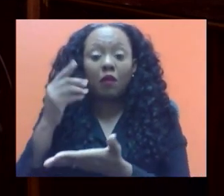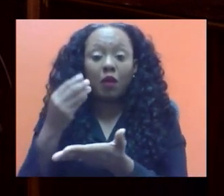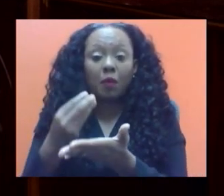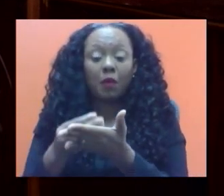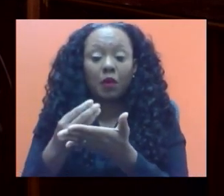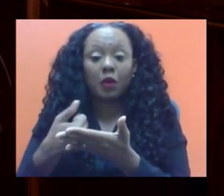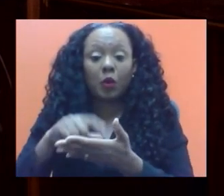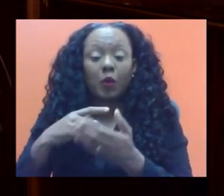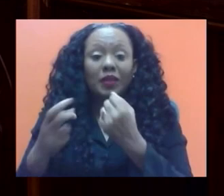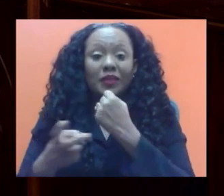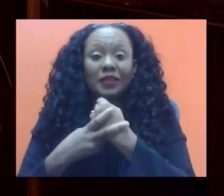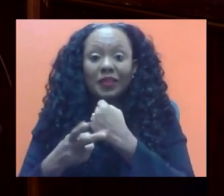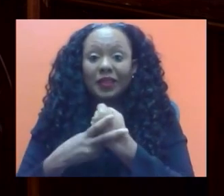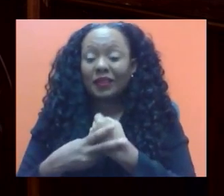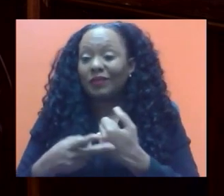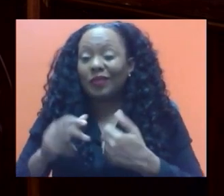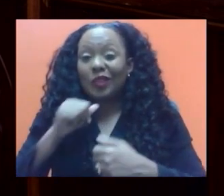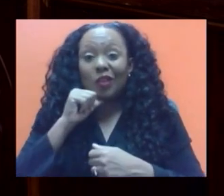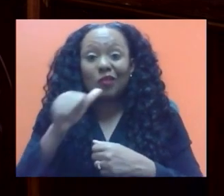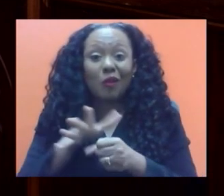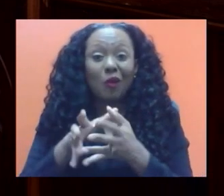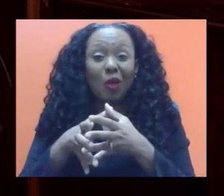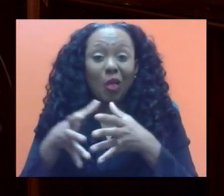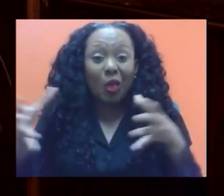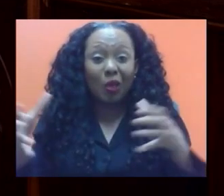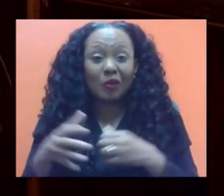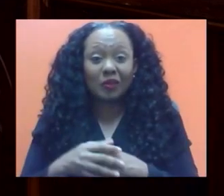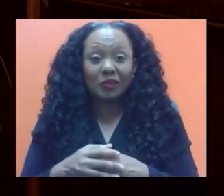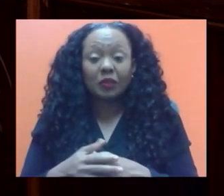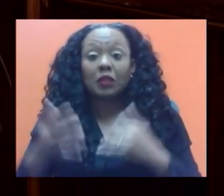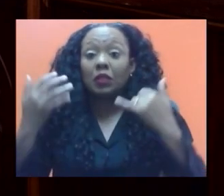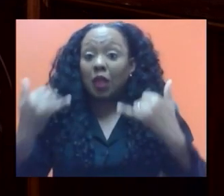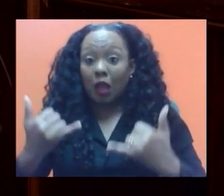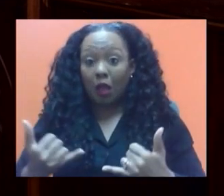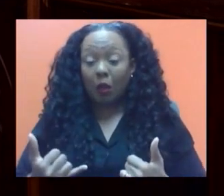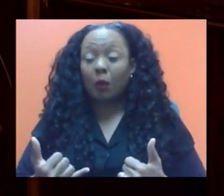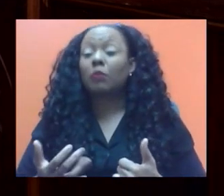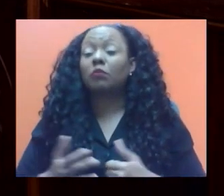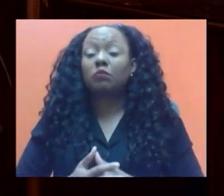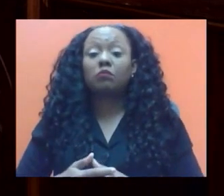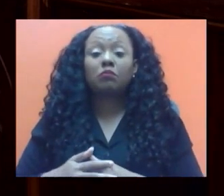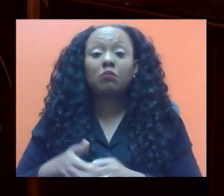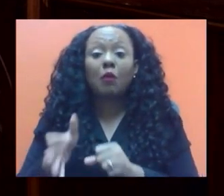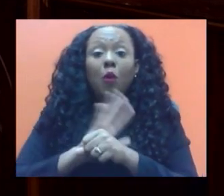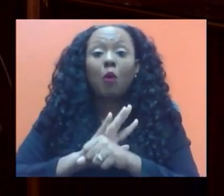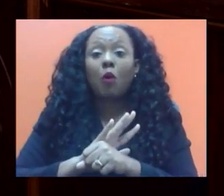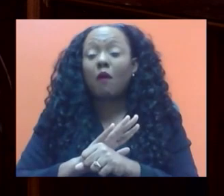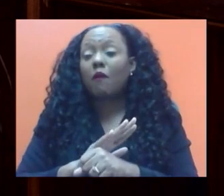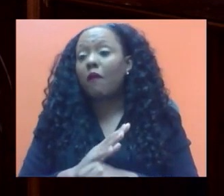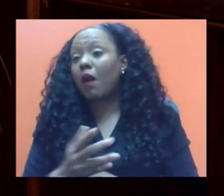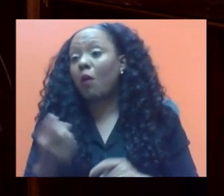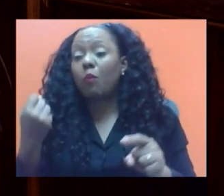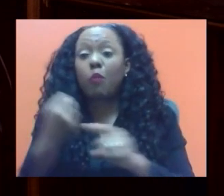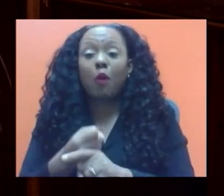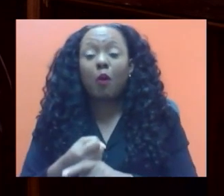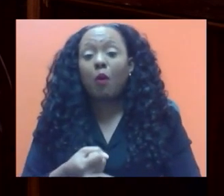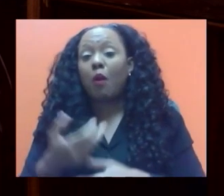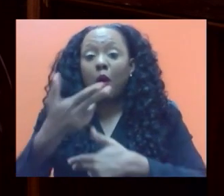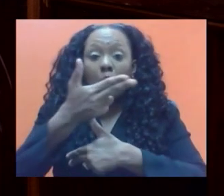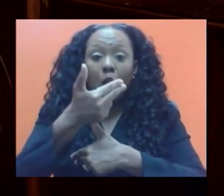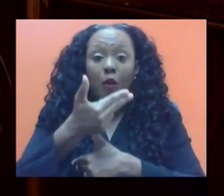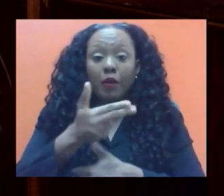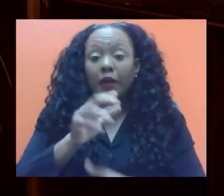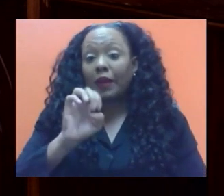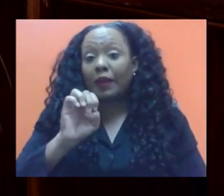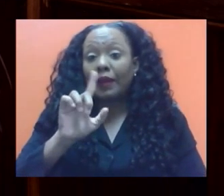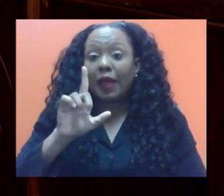Today, after the worst of COVID, the worst of Soufriere, the worst of Hurricane Elsa and the freak storm,